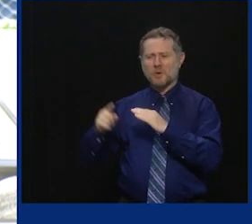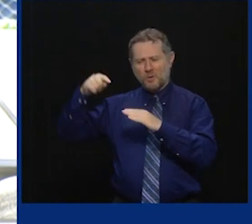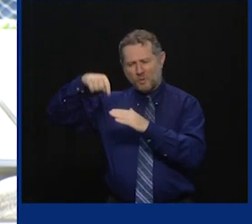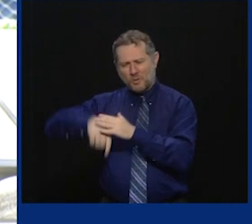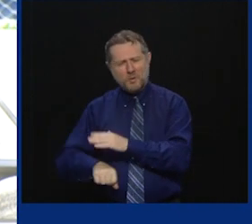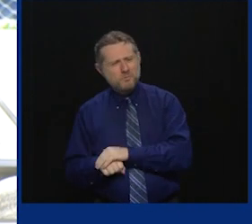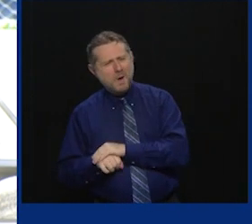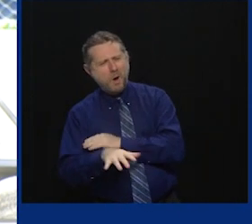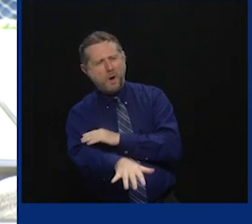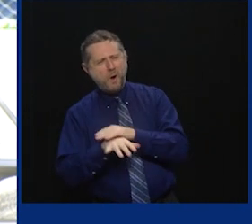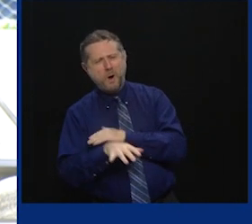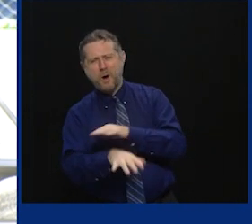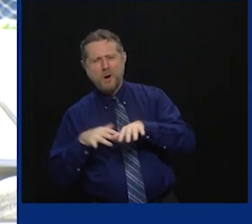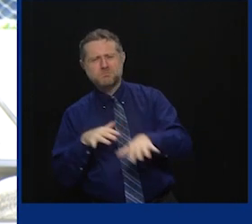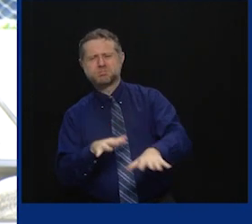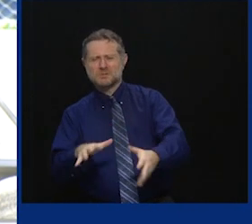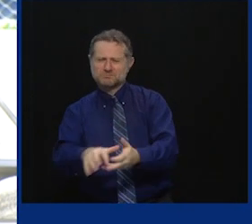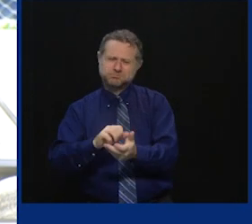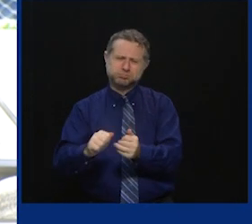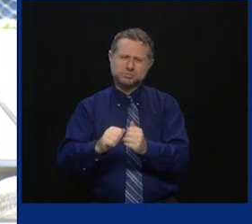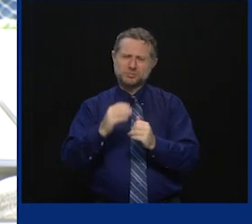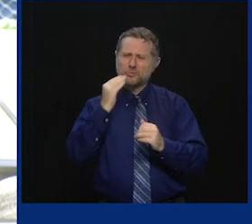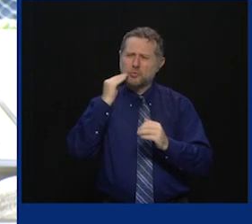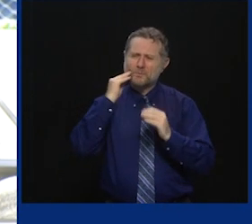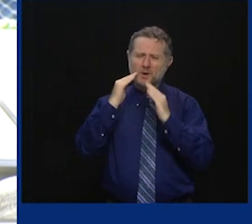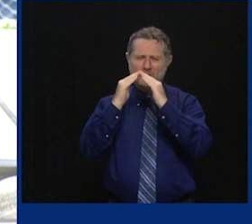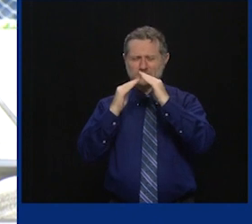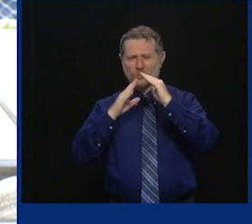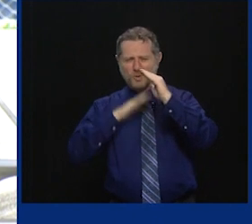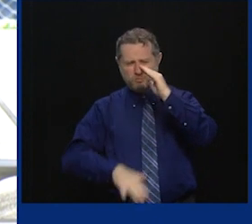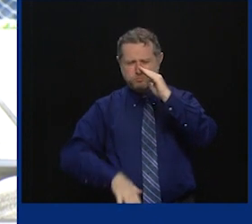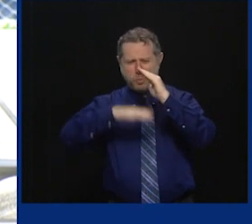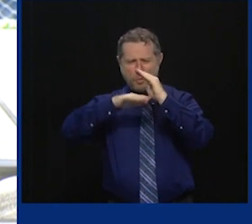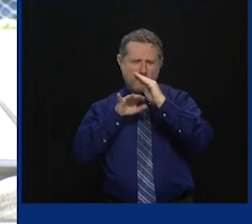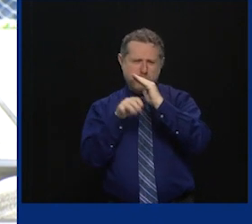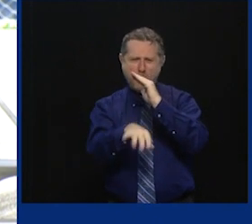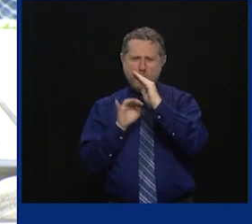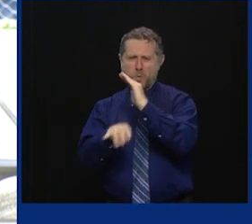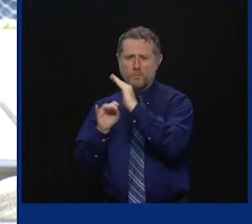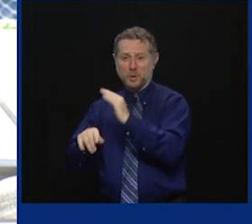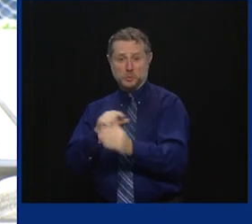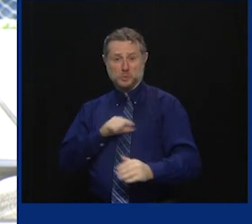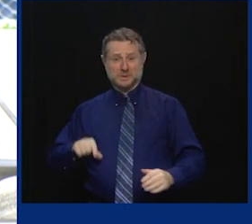homes. And as I walked through the streets of Queens in the aftermath, East Elmhurst, which